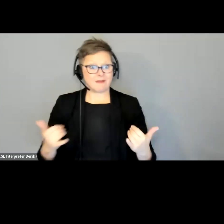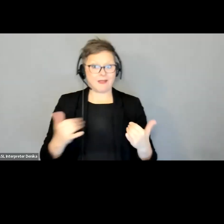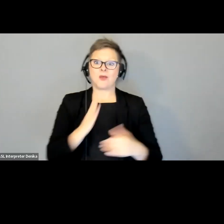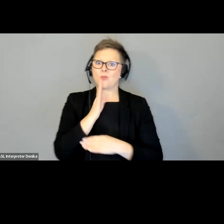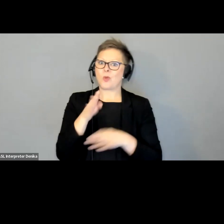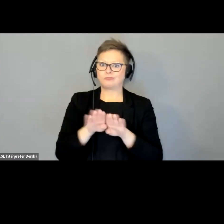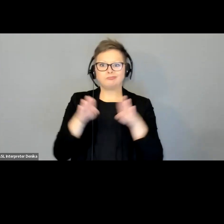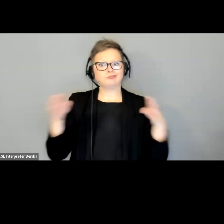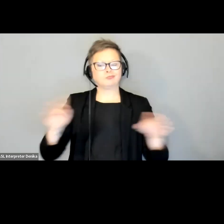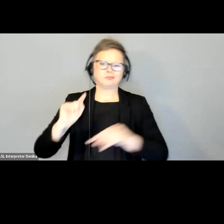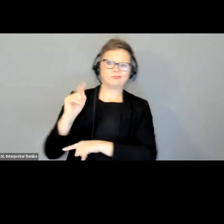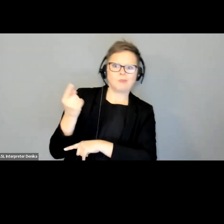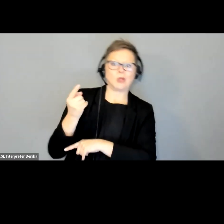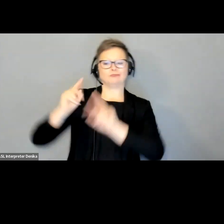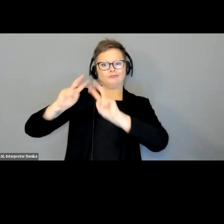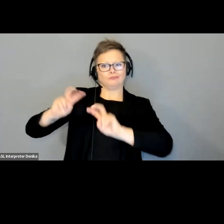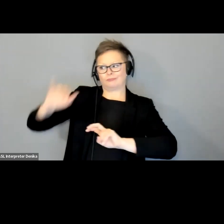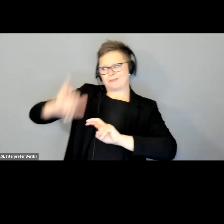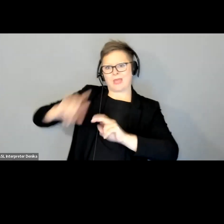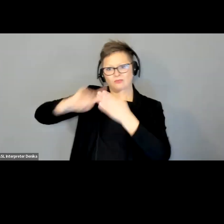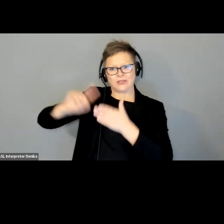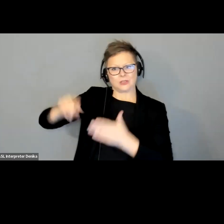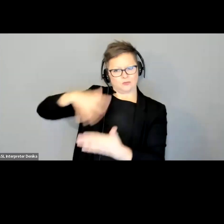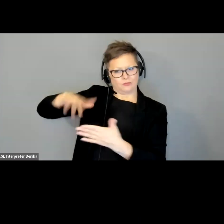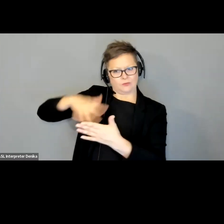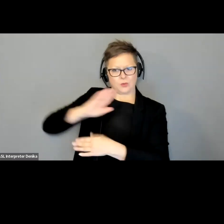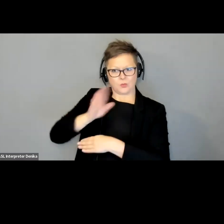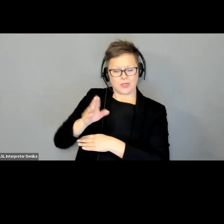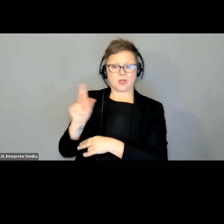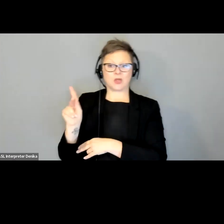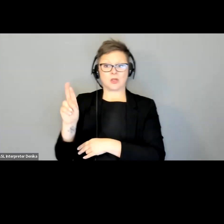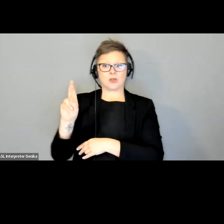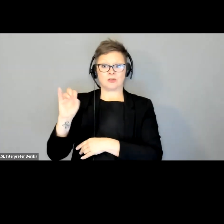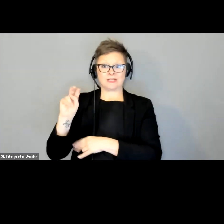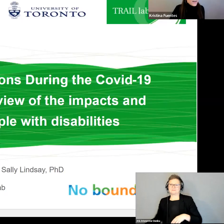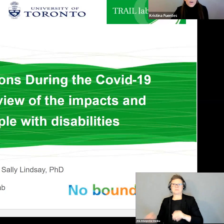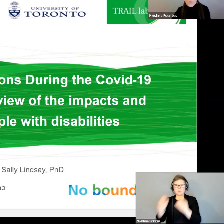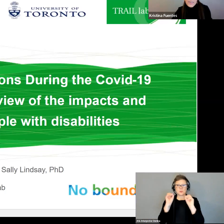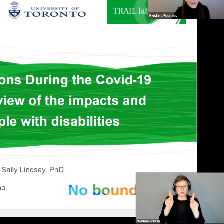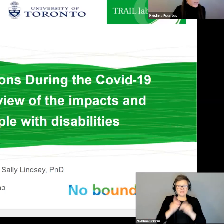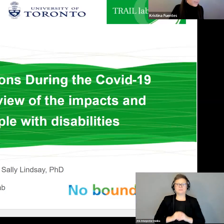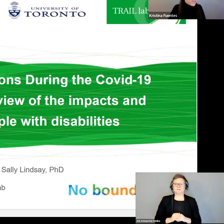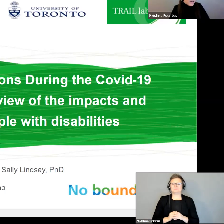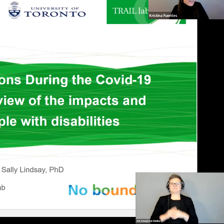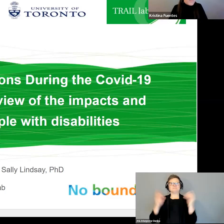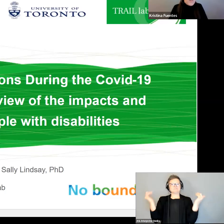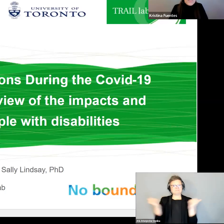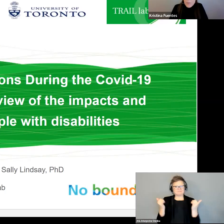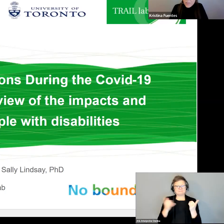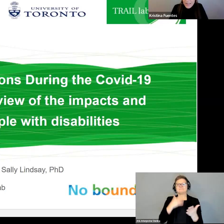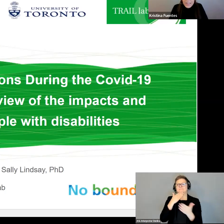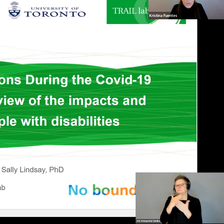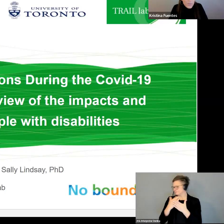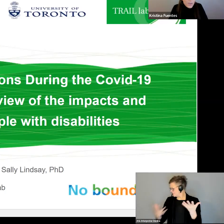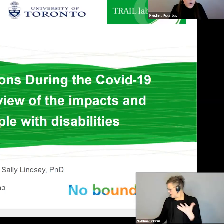first scoping review. So I'm going to invite Christina to take the floor and present. So today I'm going to be talking about some